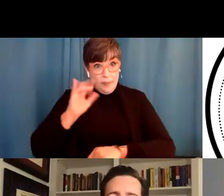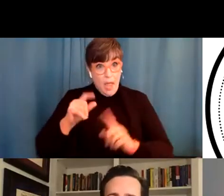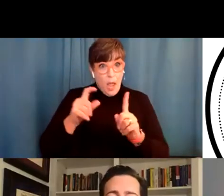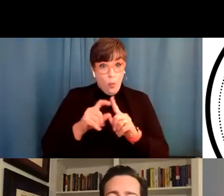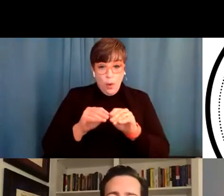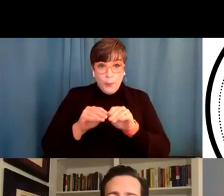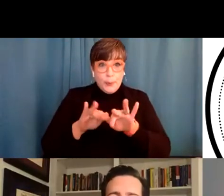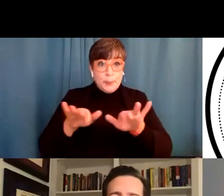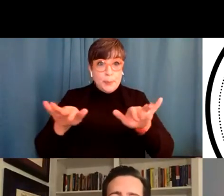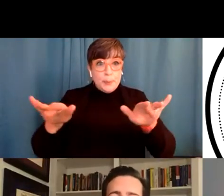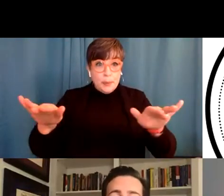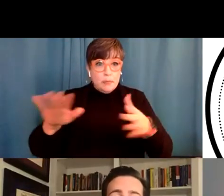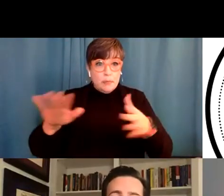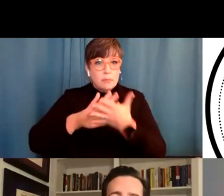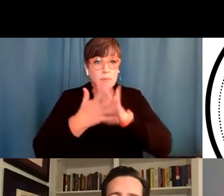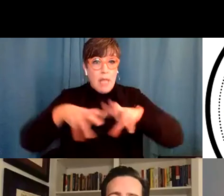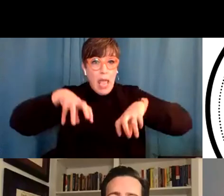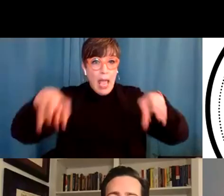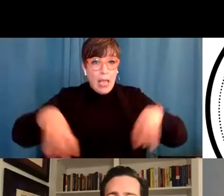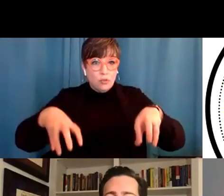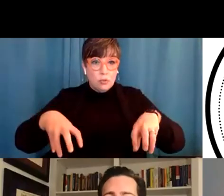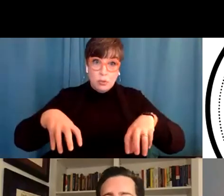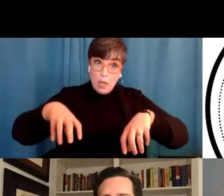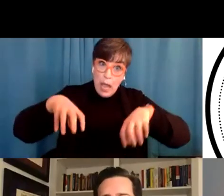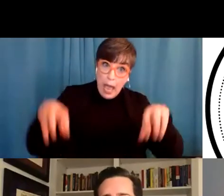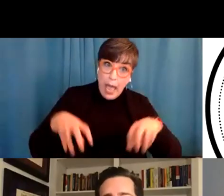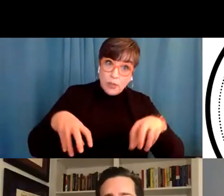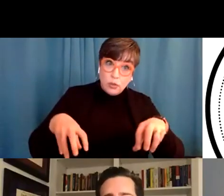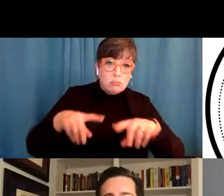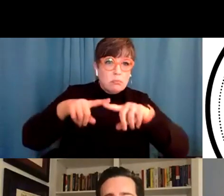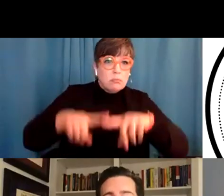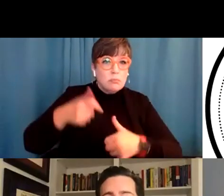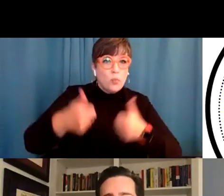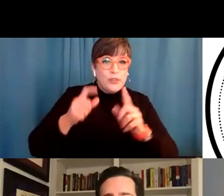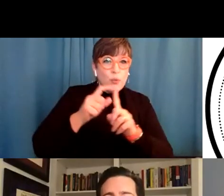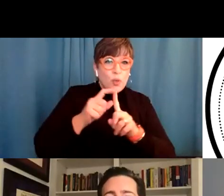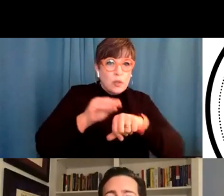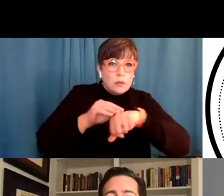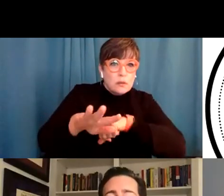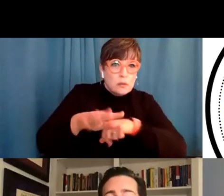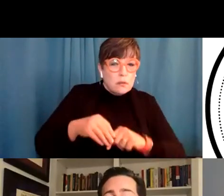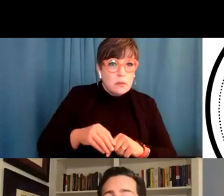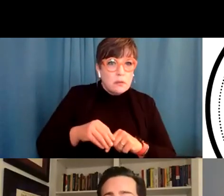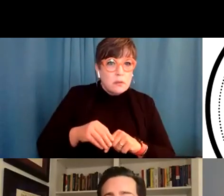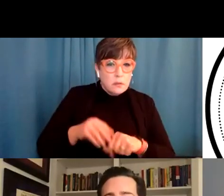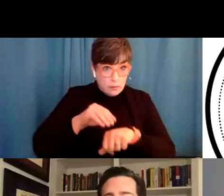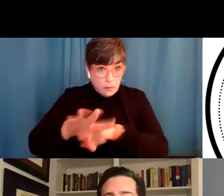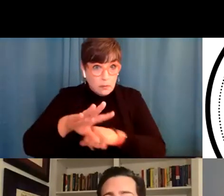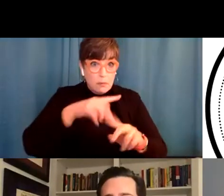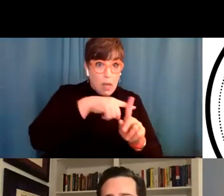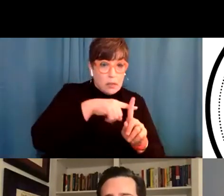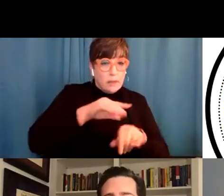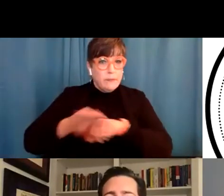and beneficial to a society. And at other times, things that are said or perhaps unsaid can result